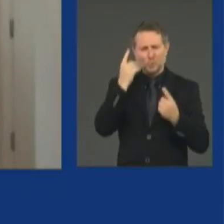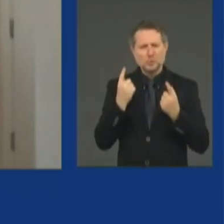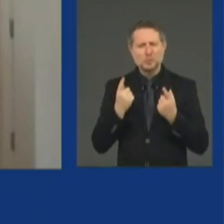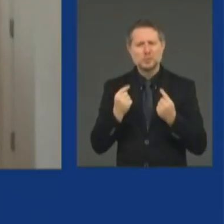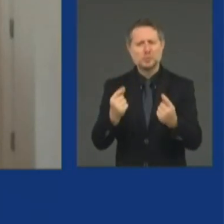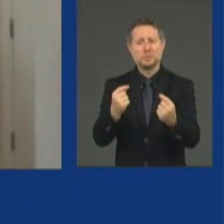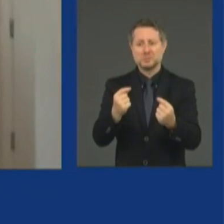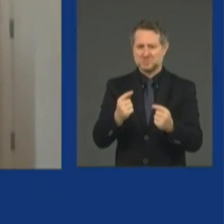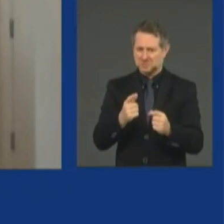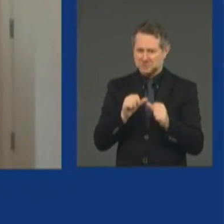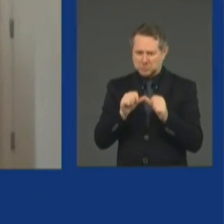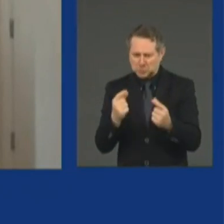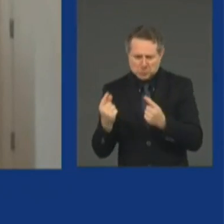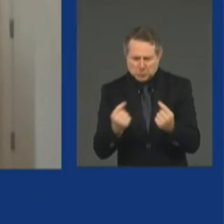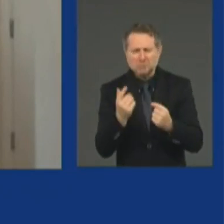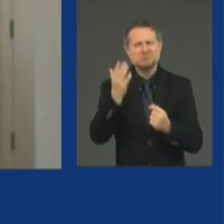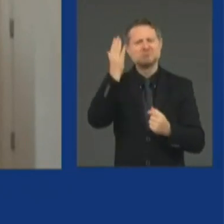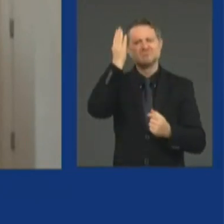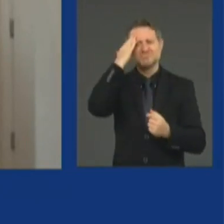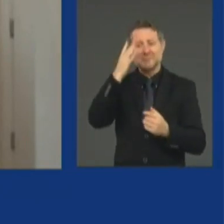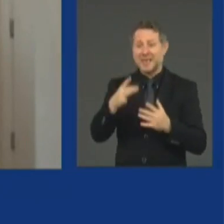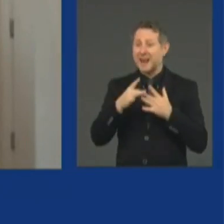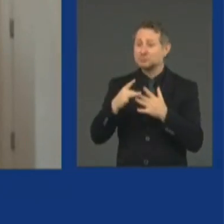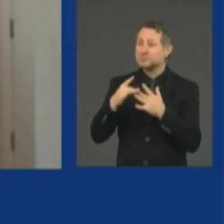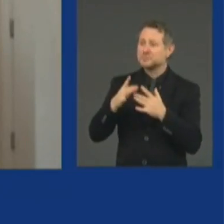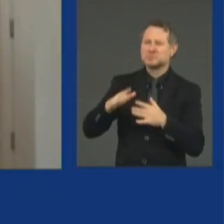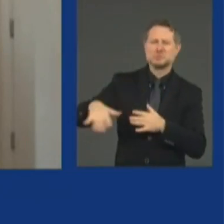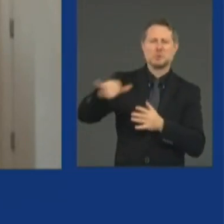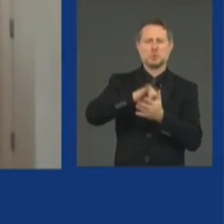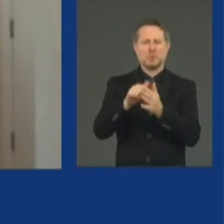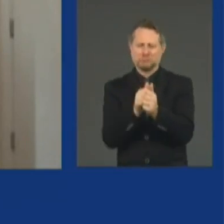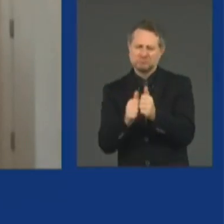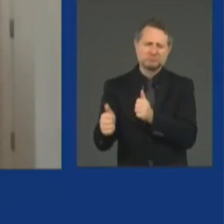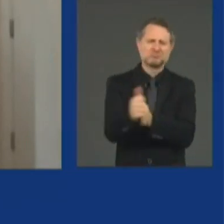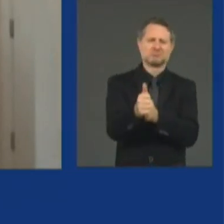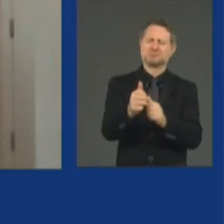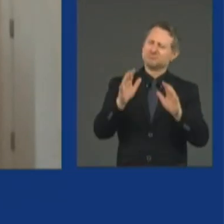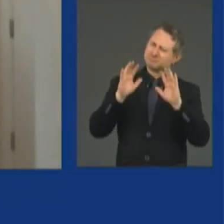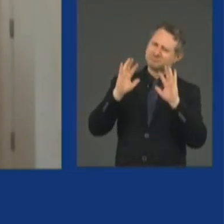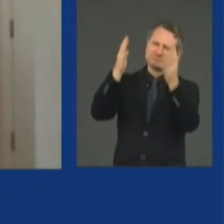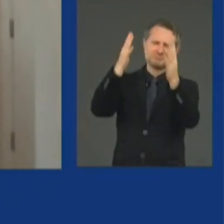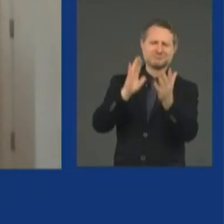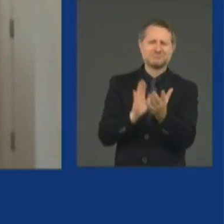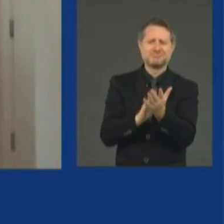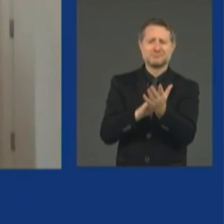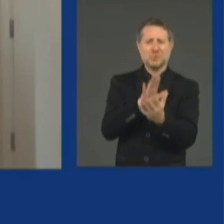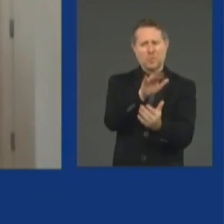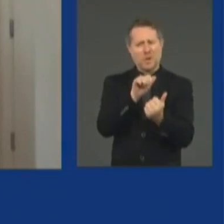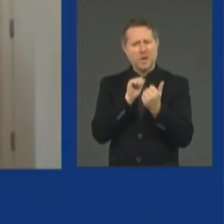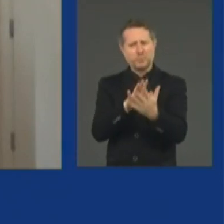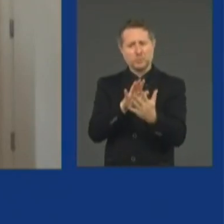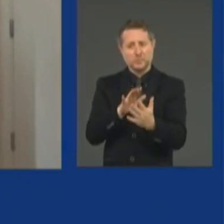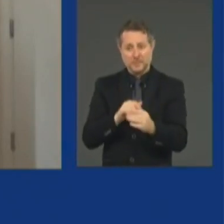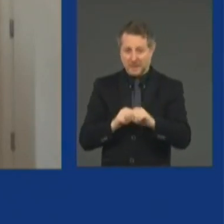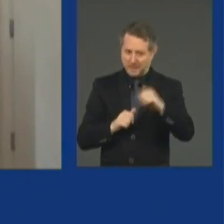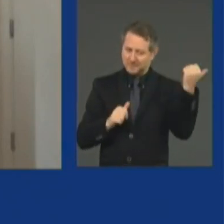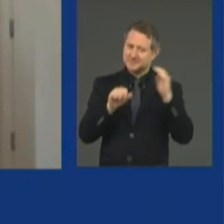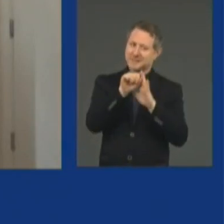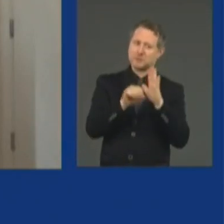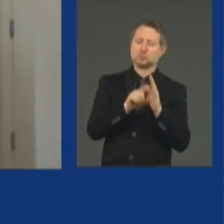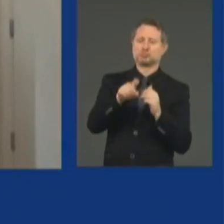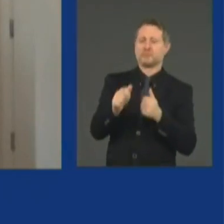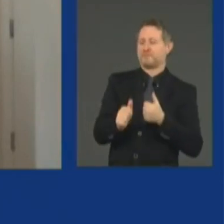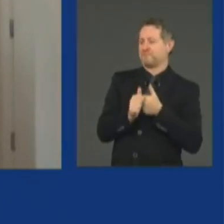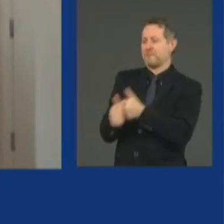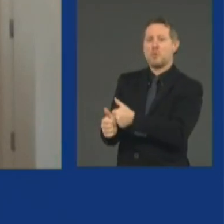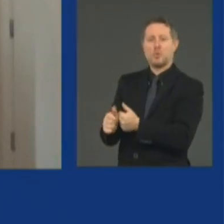shown in New York during this crisis should be commended. And I think yours is an approach for others to follow. At Imperial College London, we have